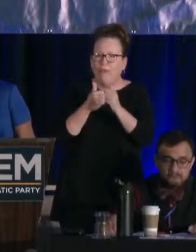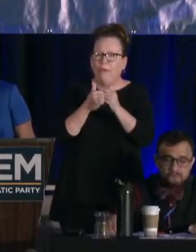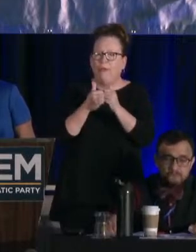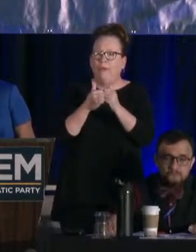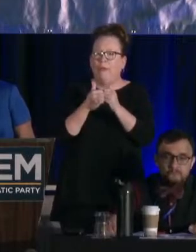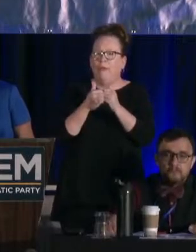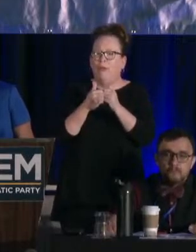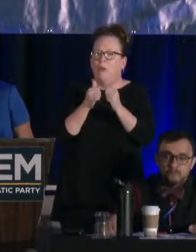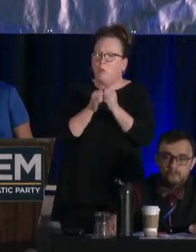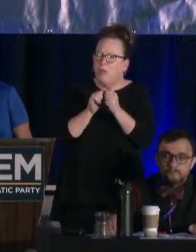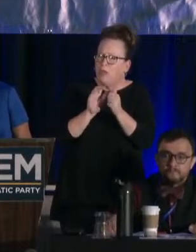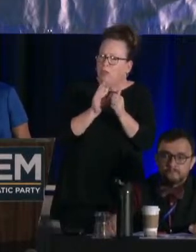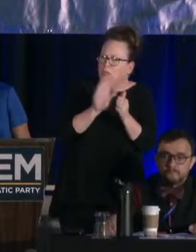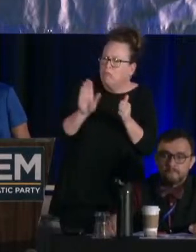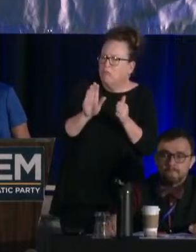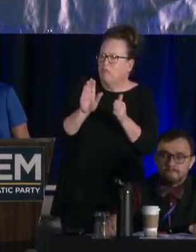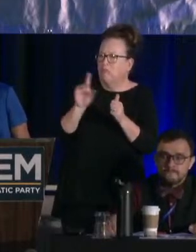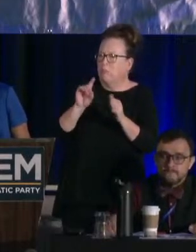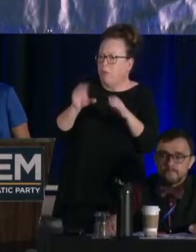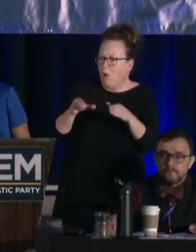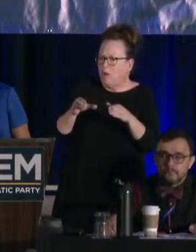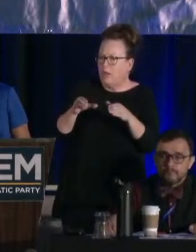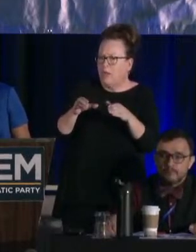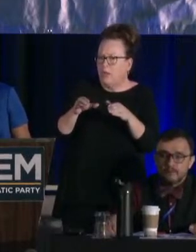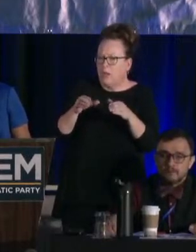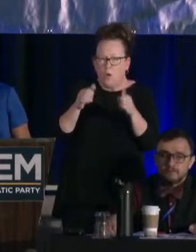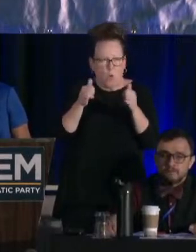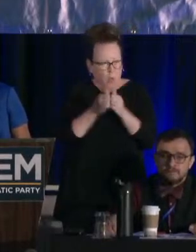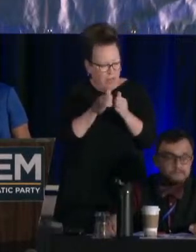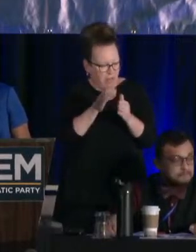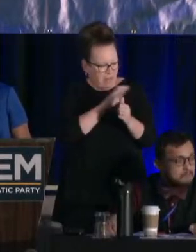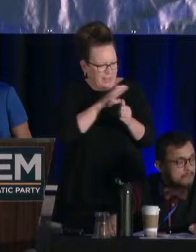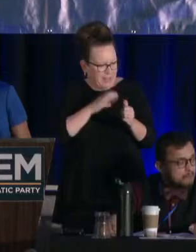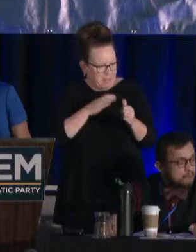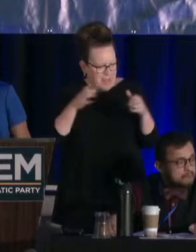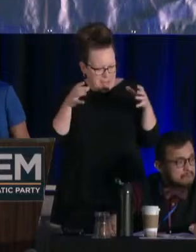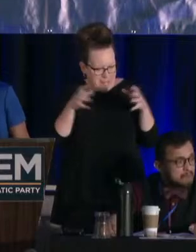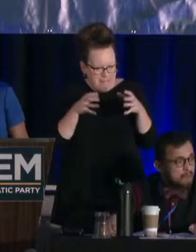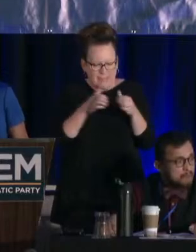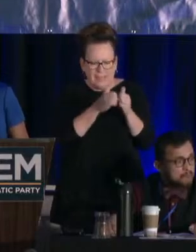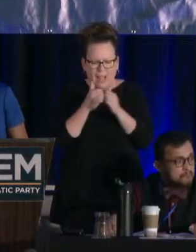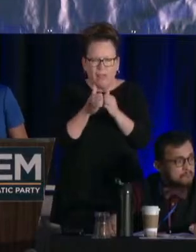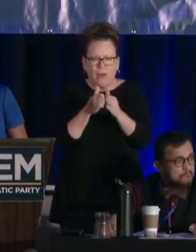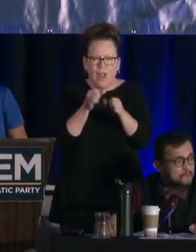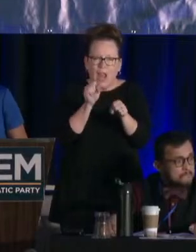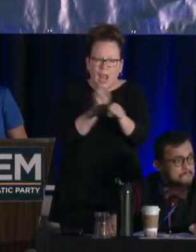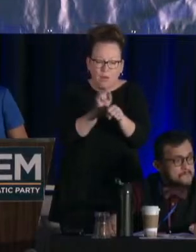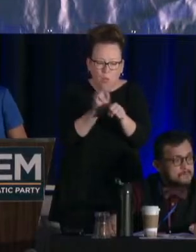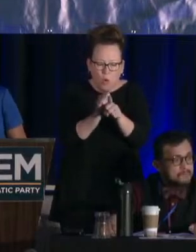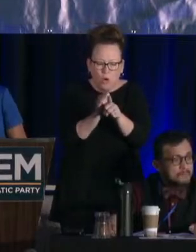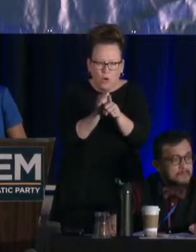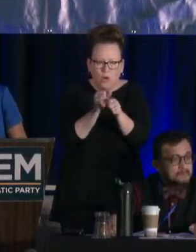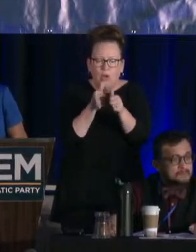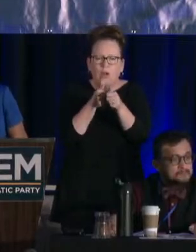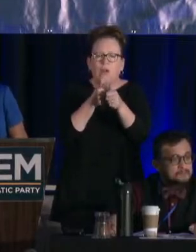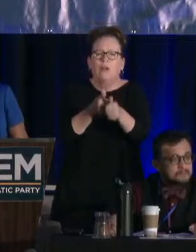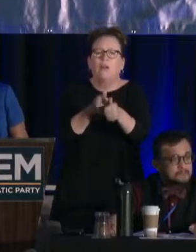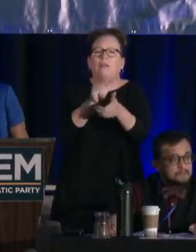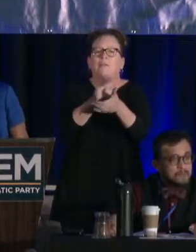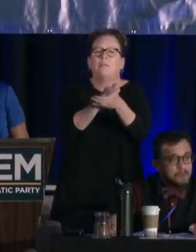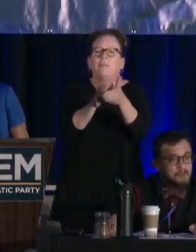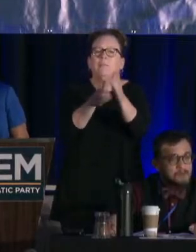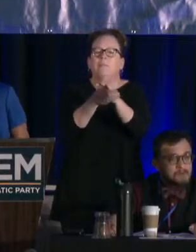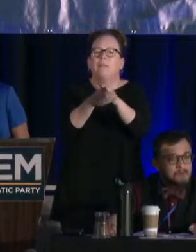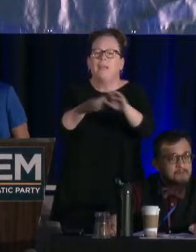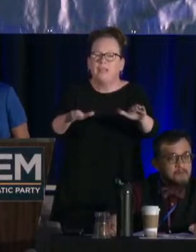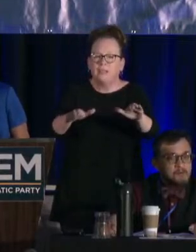within our party, within the Resolutions Committee room, and work peacefully together